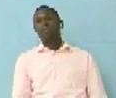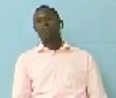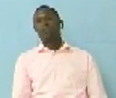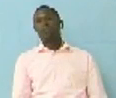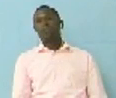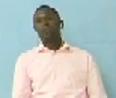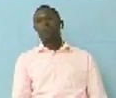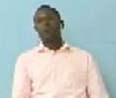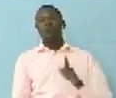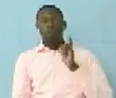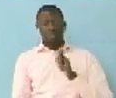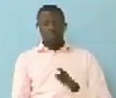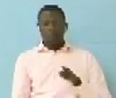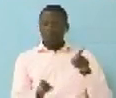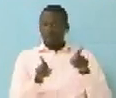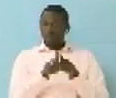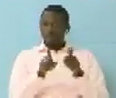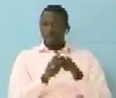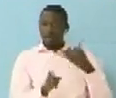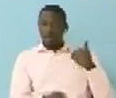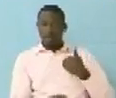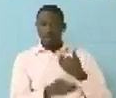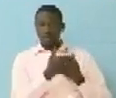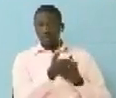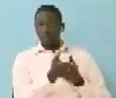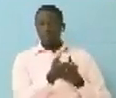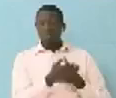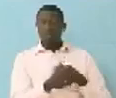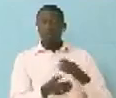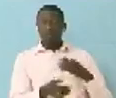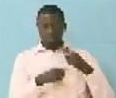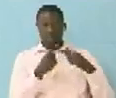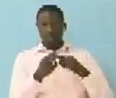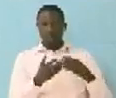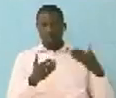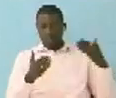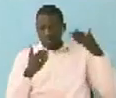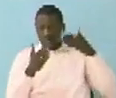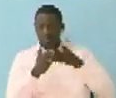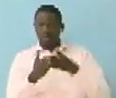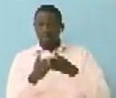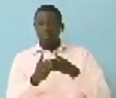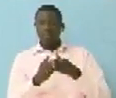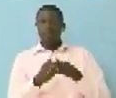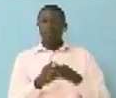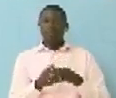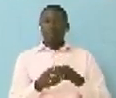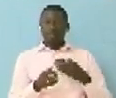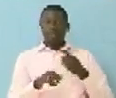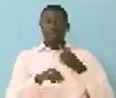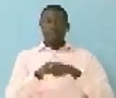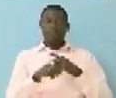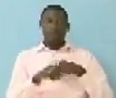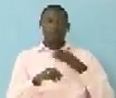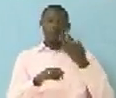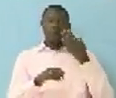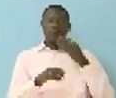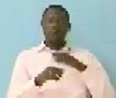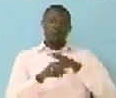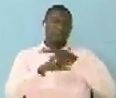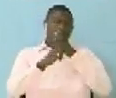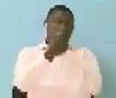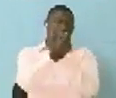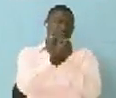But these same people probably will reach there. Whilst at detention in mile 2,